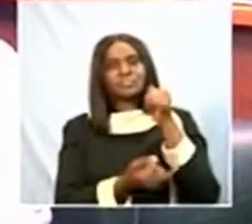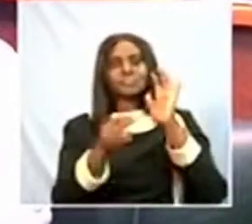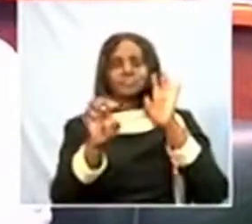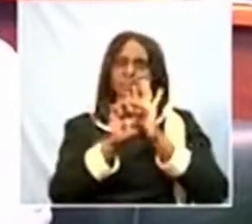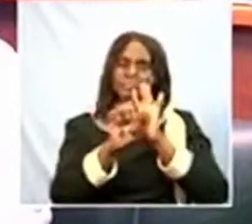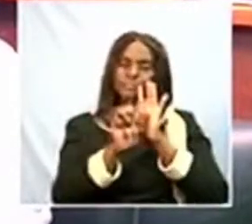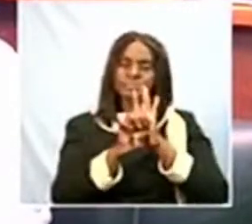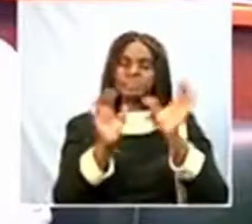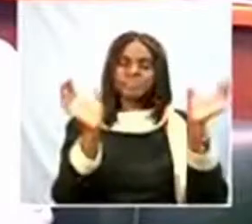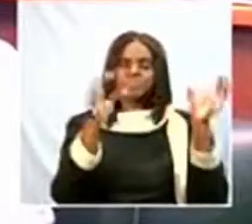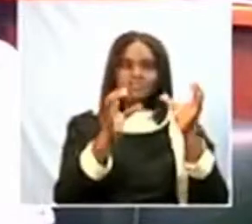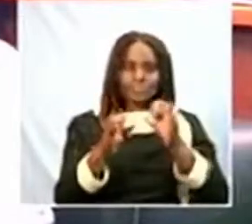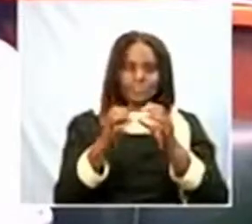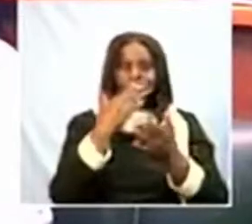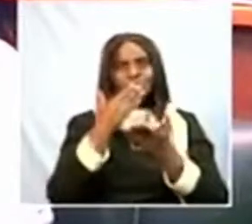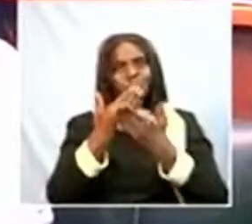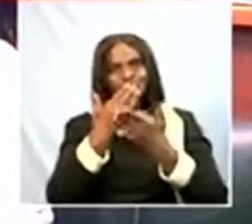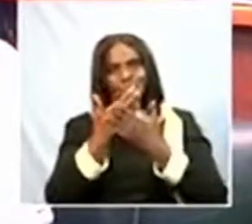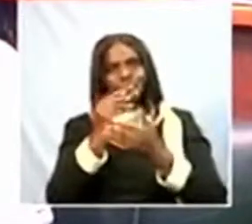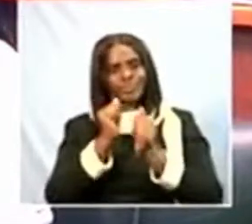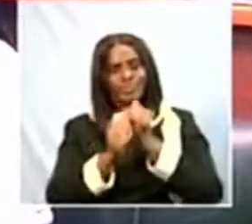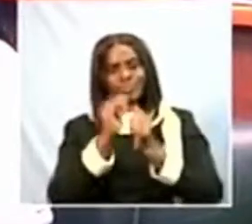clubs, Madam Speaker, debate clubs that